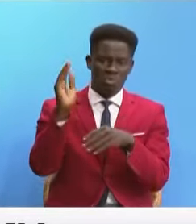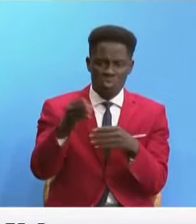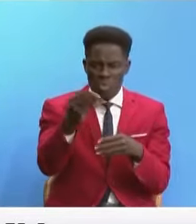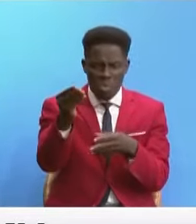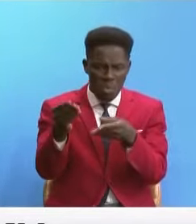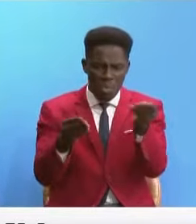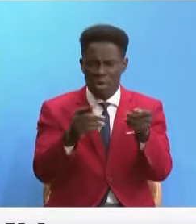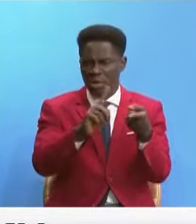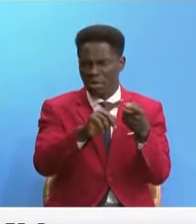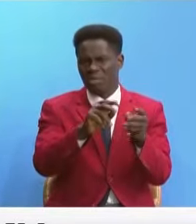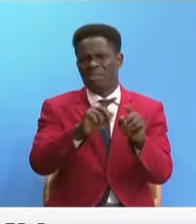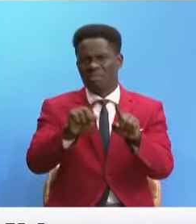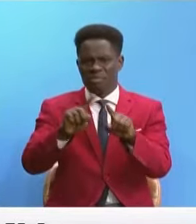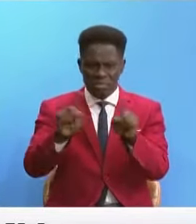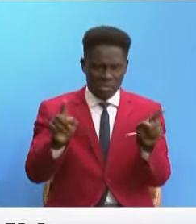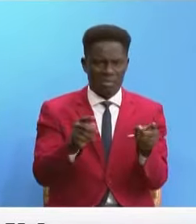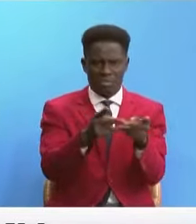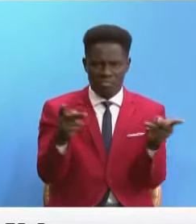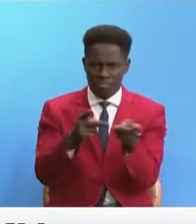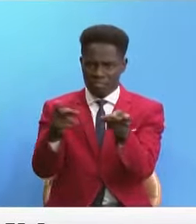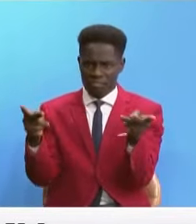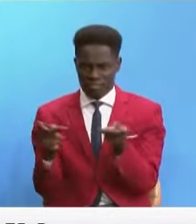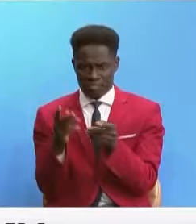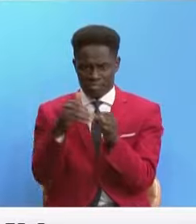cumbersome blending requirements this project